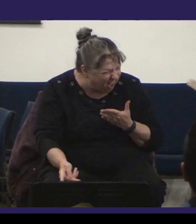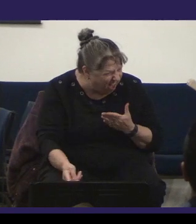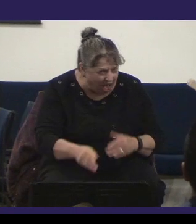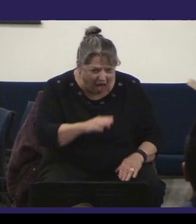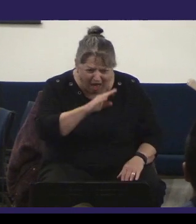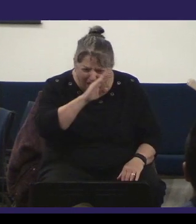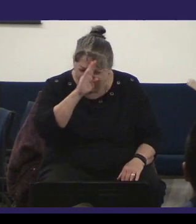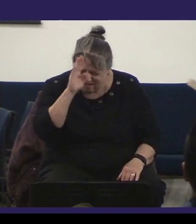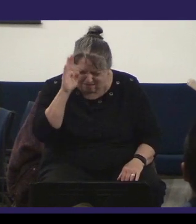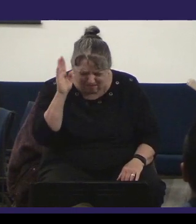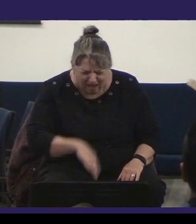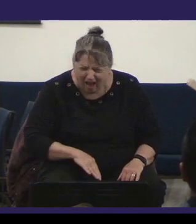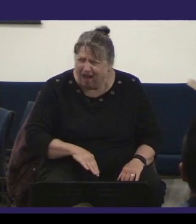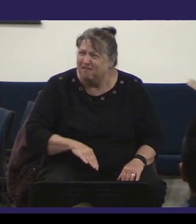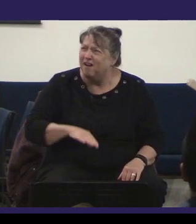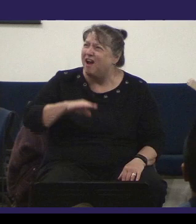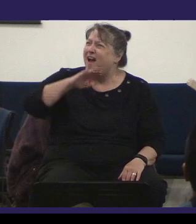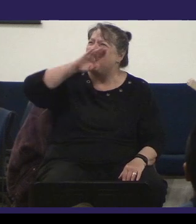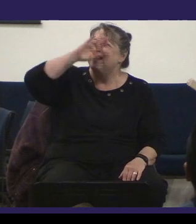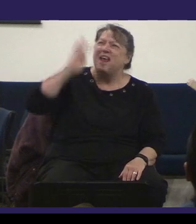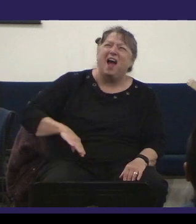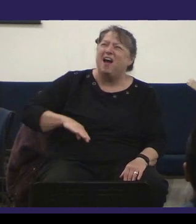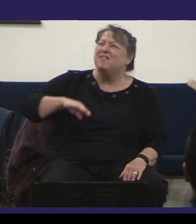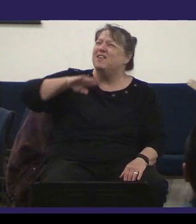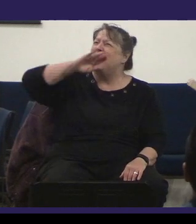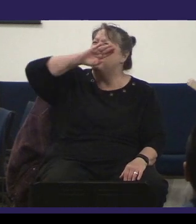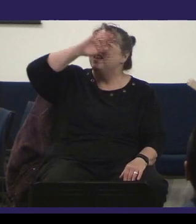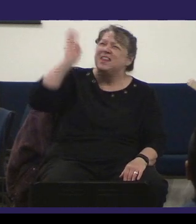and he never will.